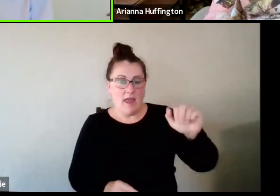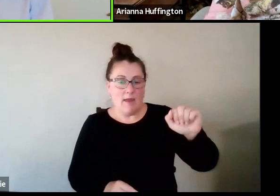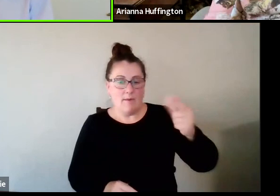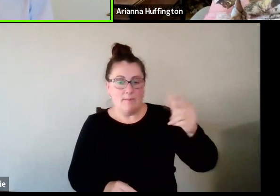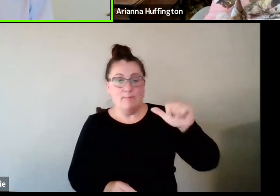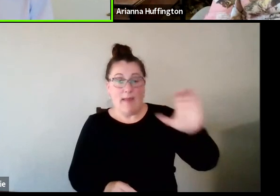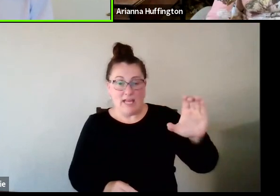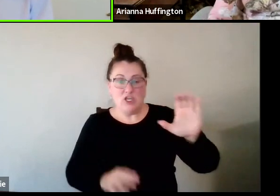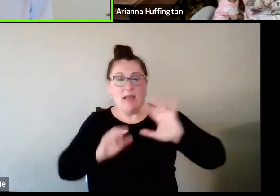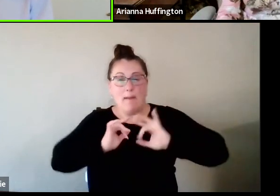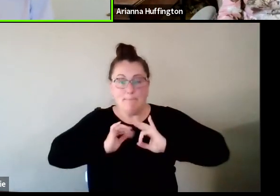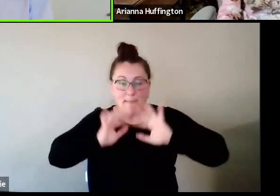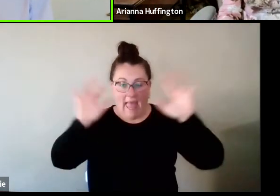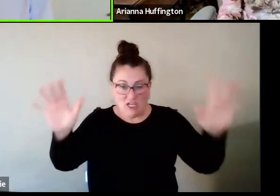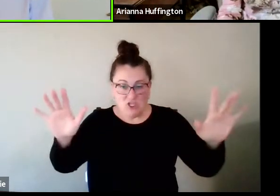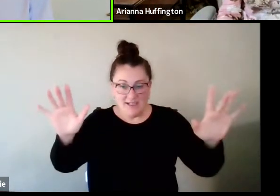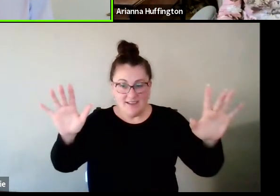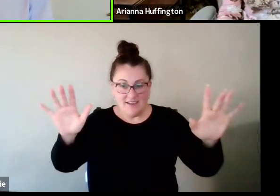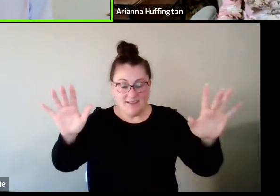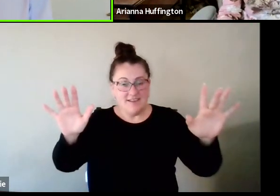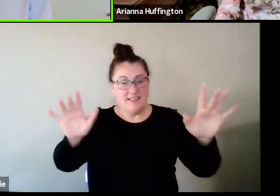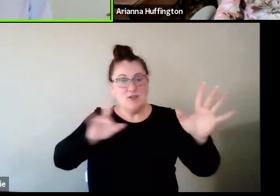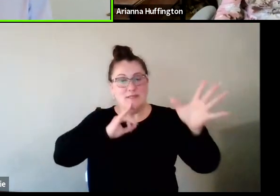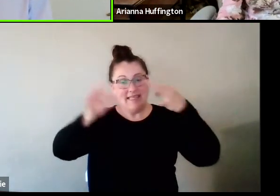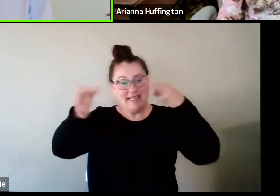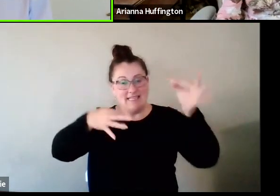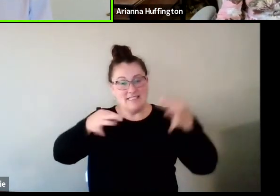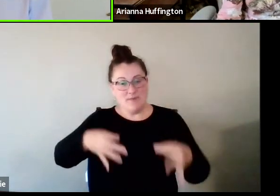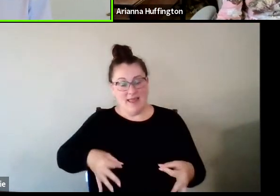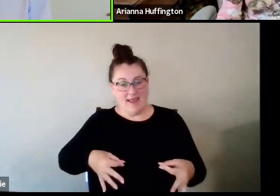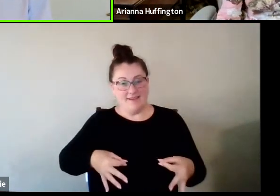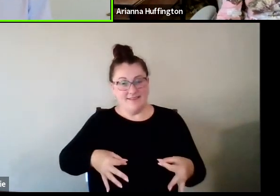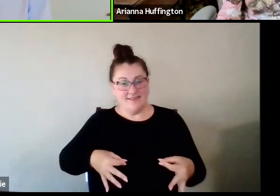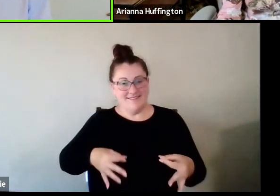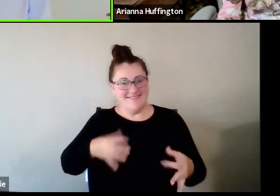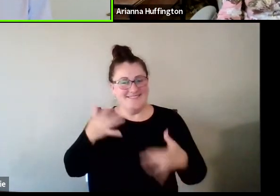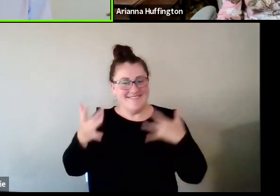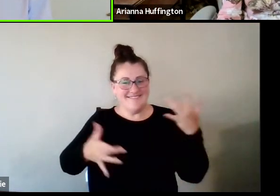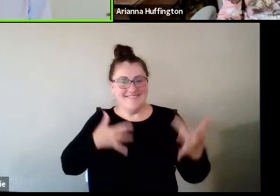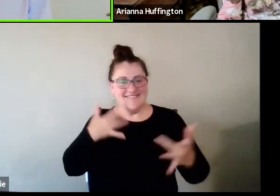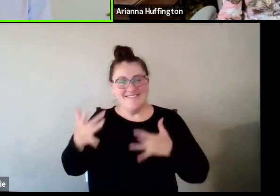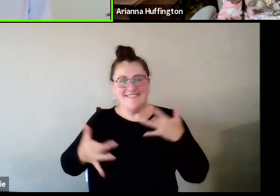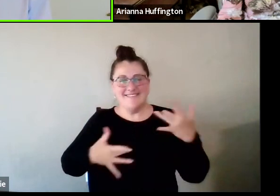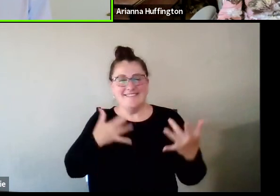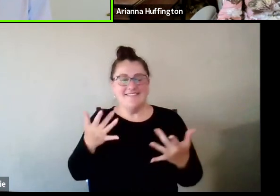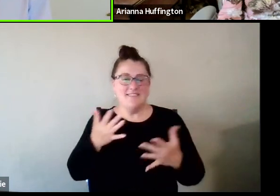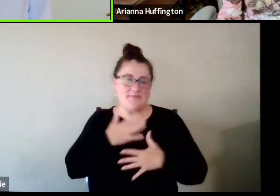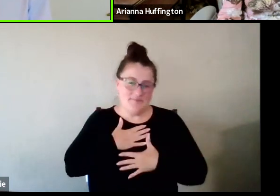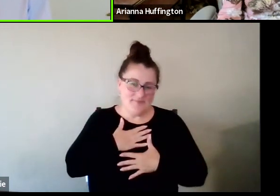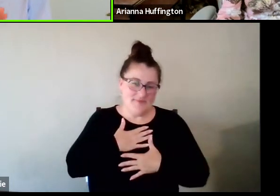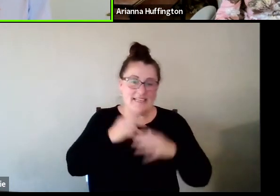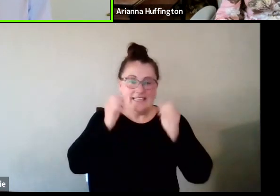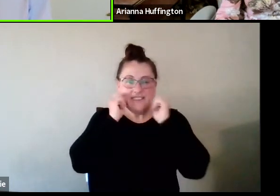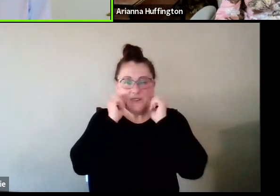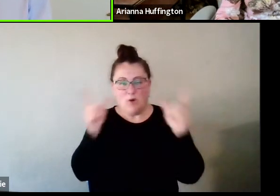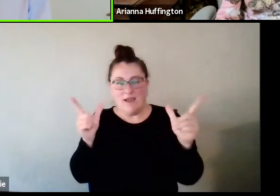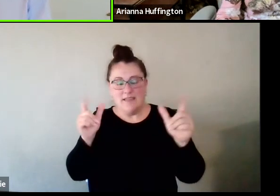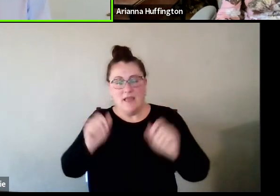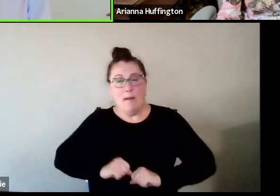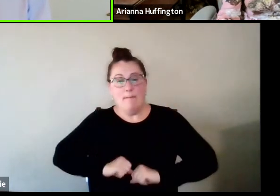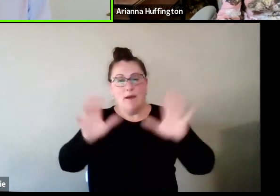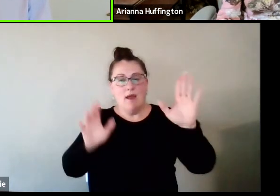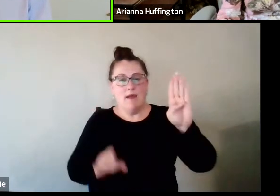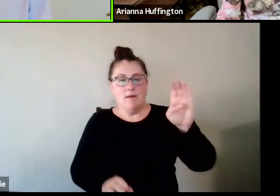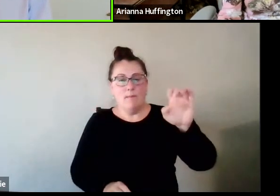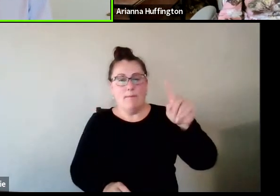is, to a large degree, explains the surprisingly delightful and the delightfully surprising resurgence of Best Buy,